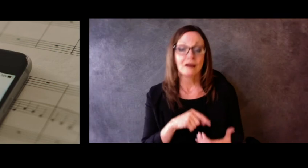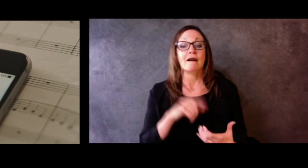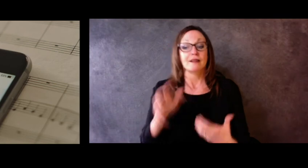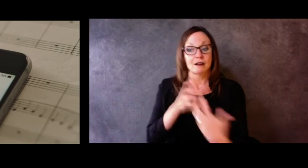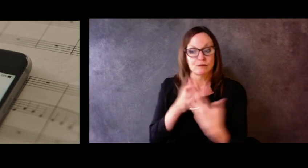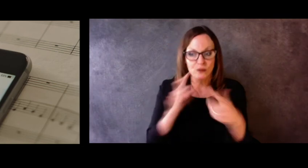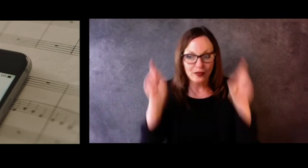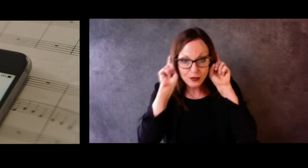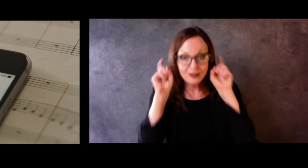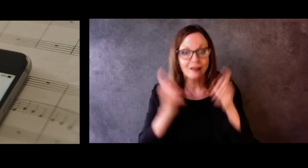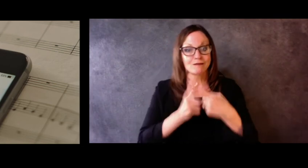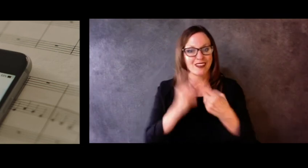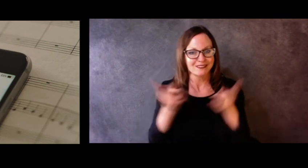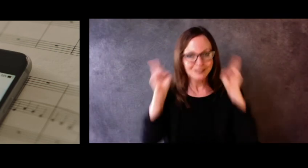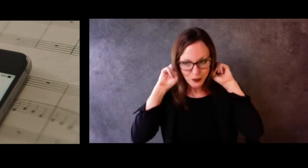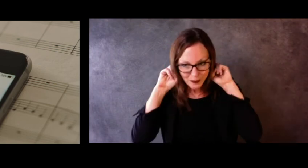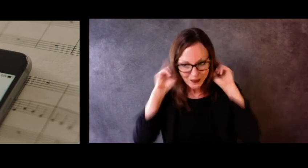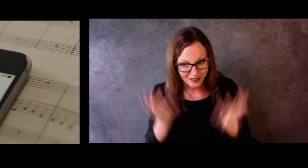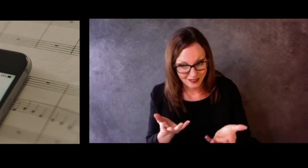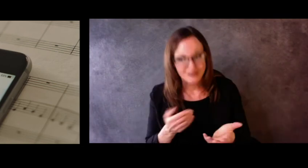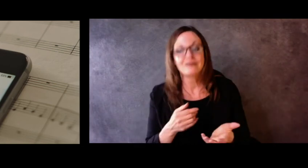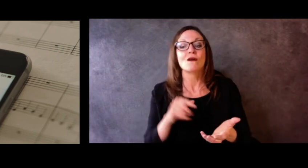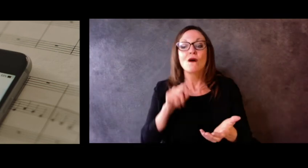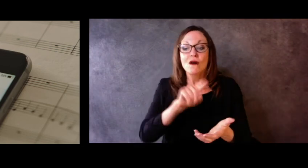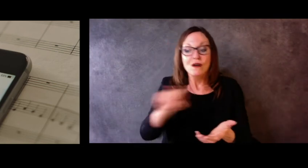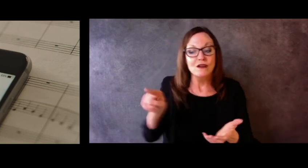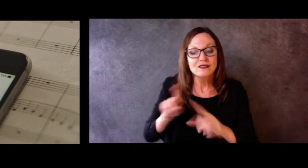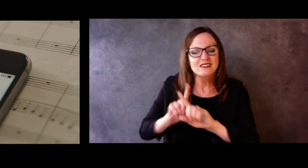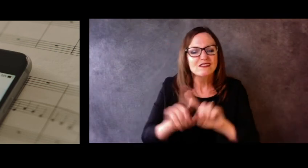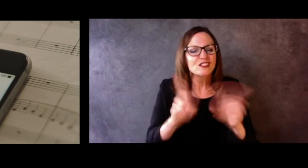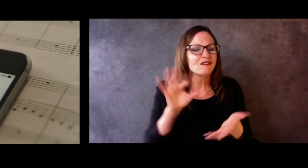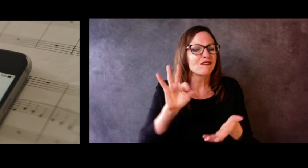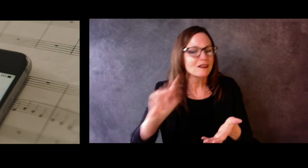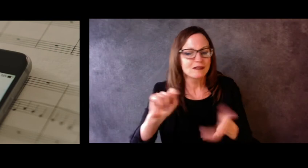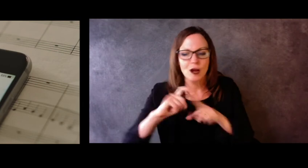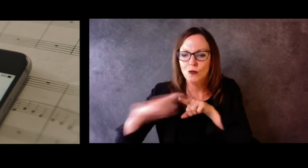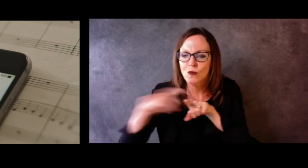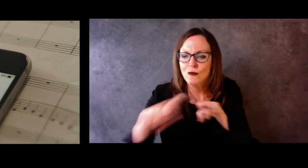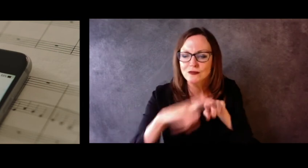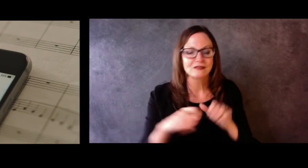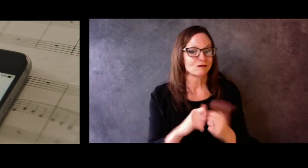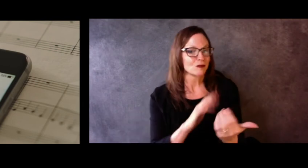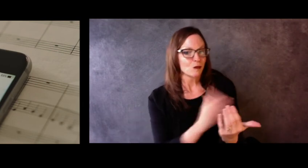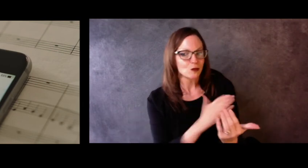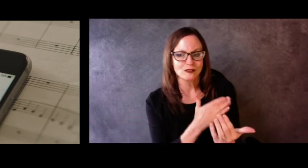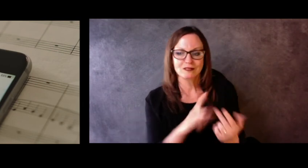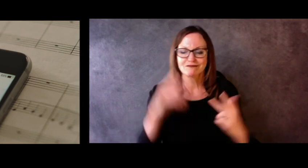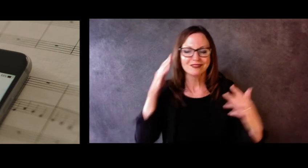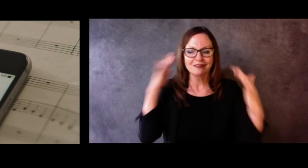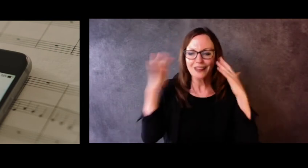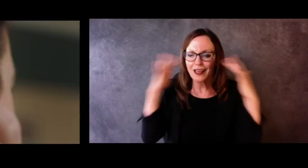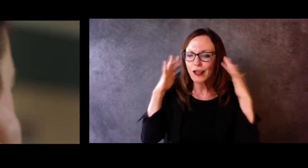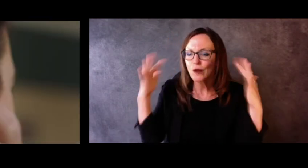sound for phone calls, FaceTime calls, music and movies, as well as additional features to enable further control of MFI hearing